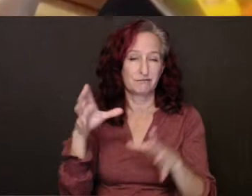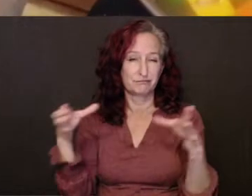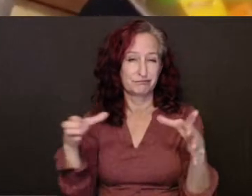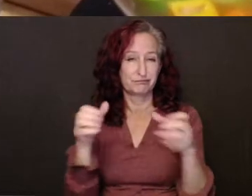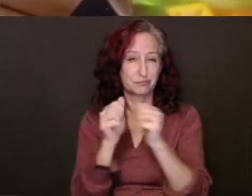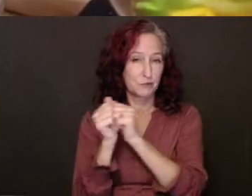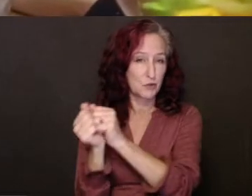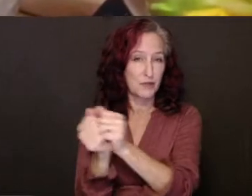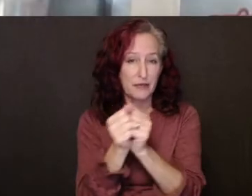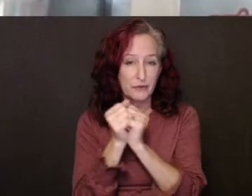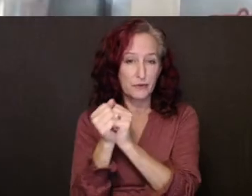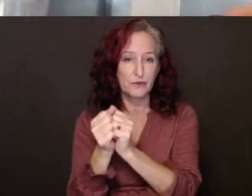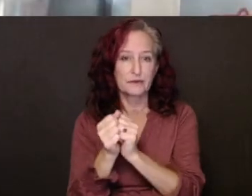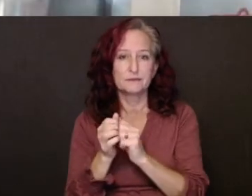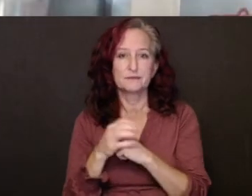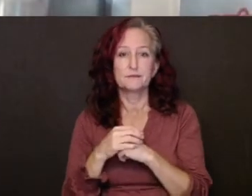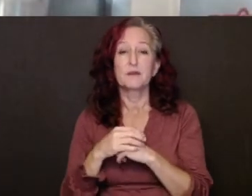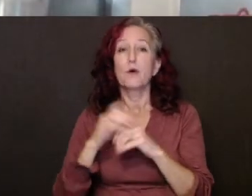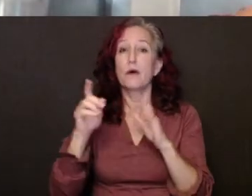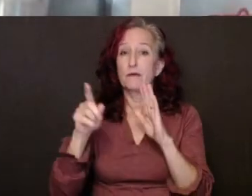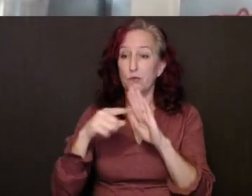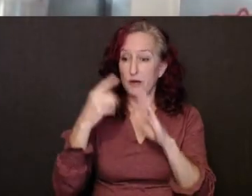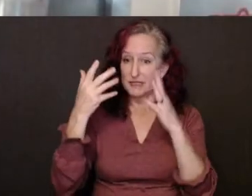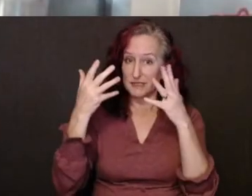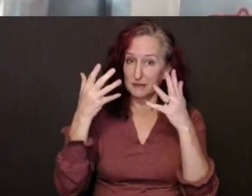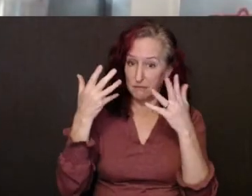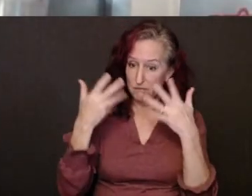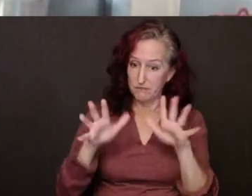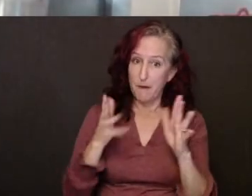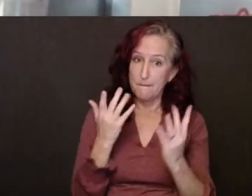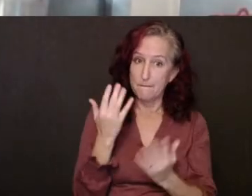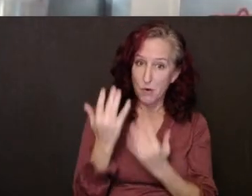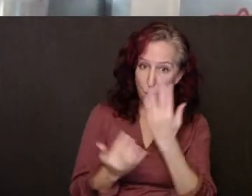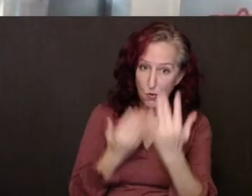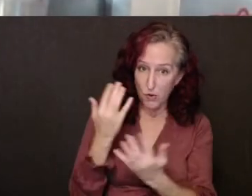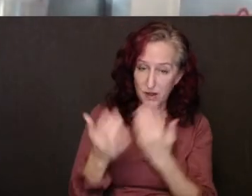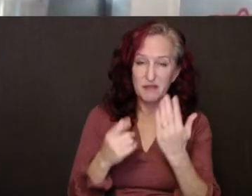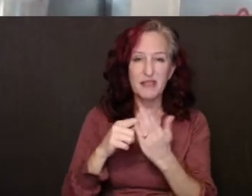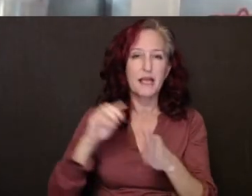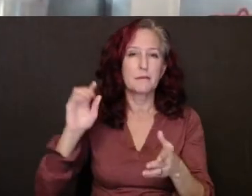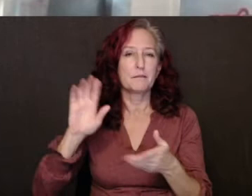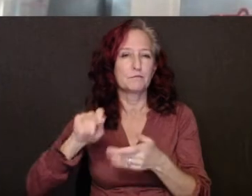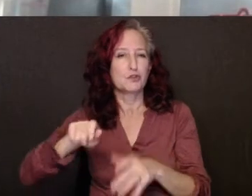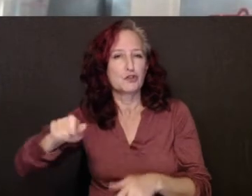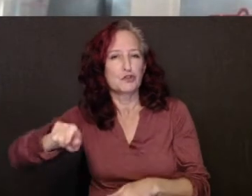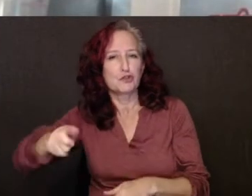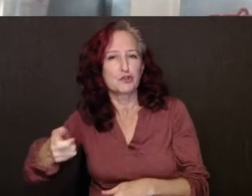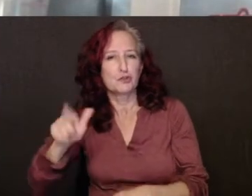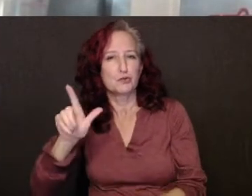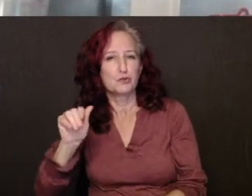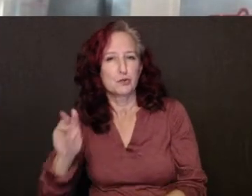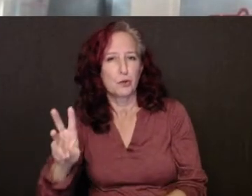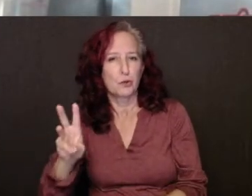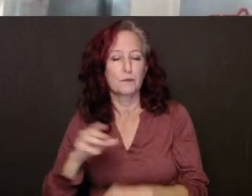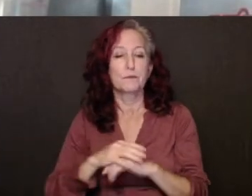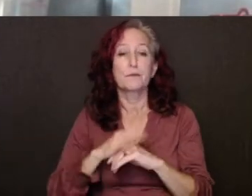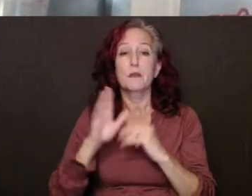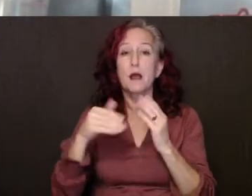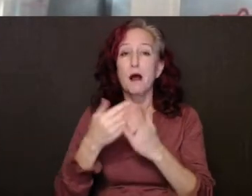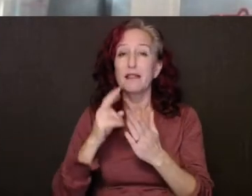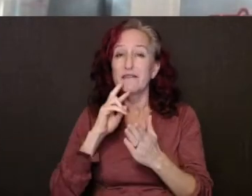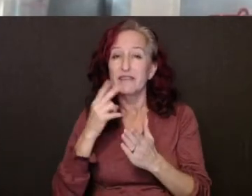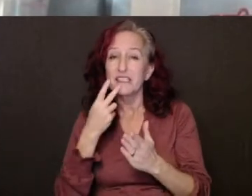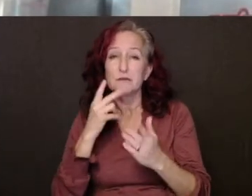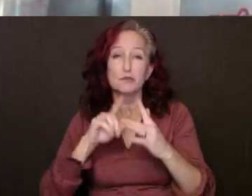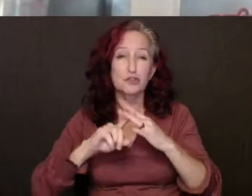3, and we want all these flavors to come to a high boil all at the same time. And when it does,